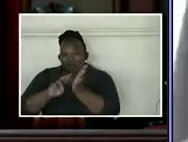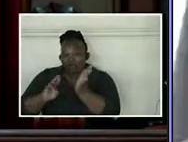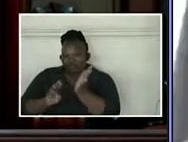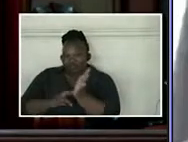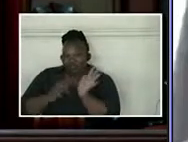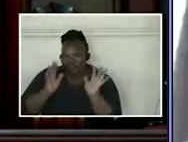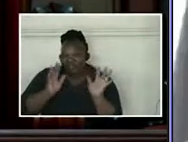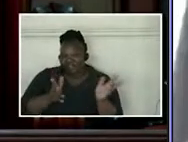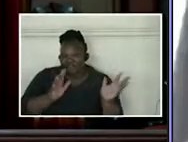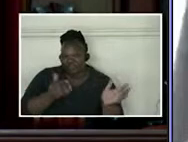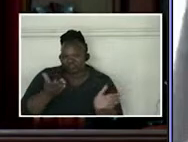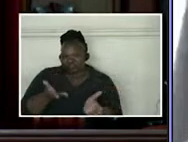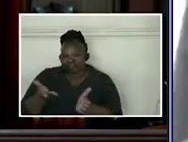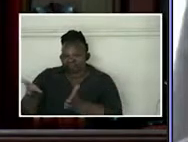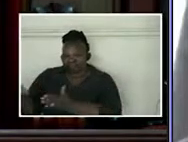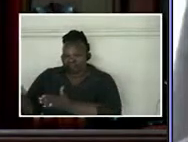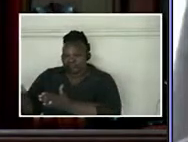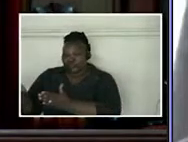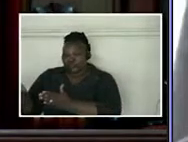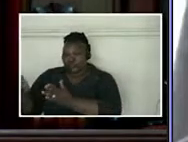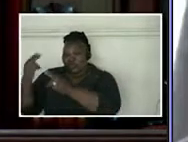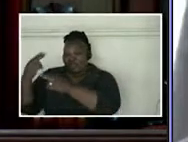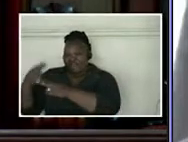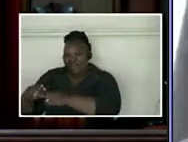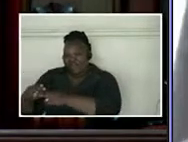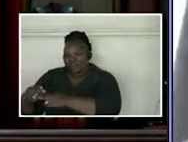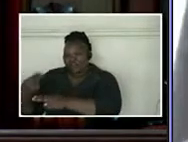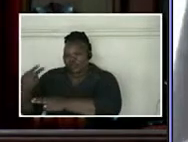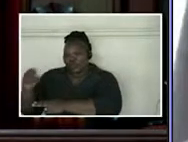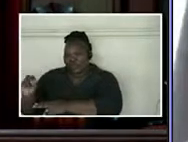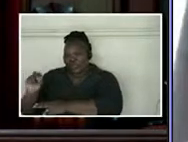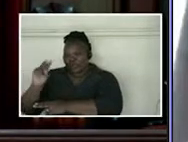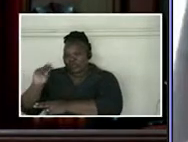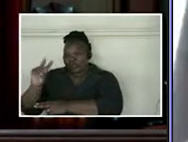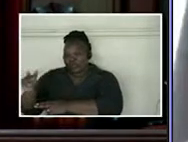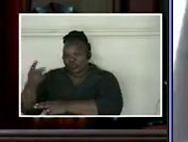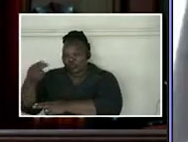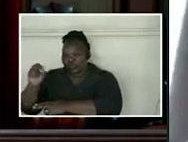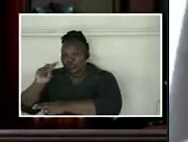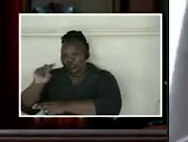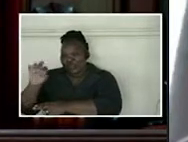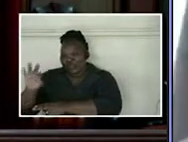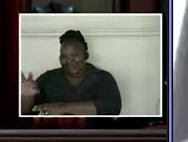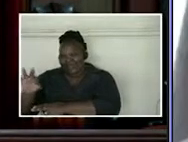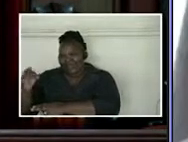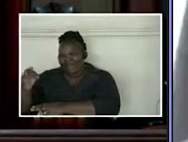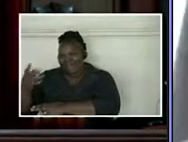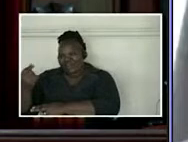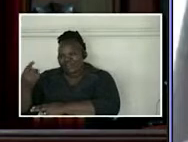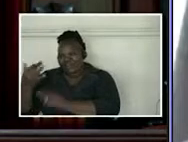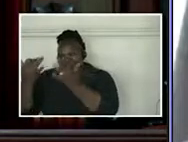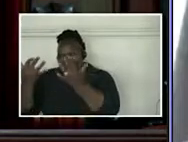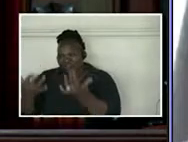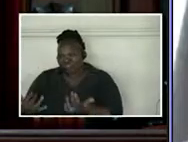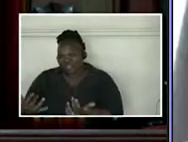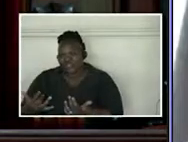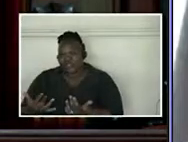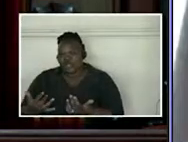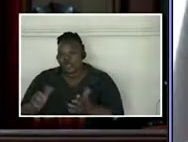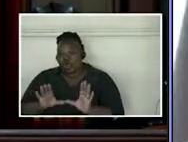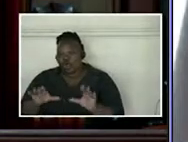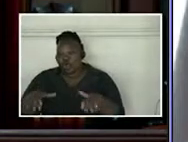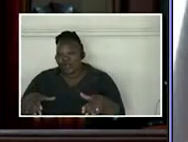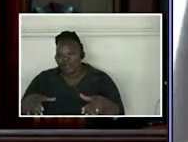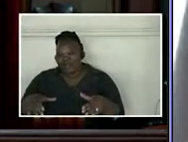when finalizing its 2022 2023 financial budgets in app the committee also held various